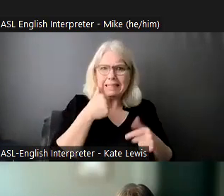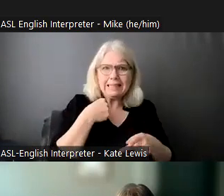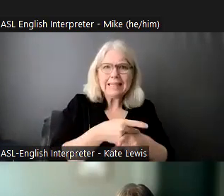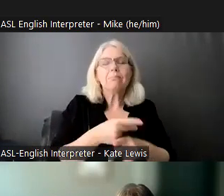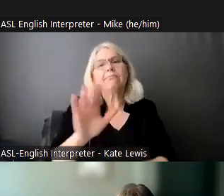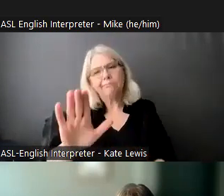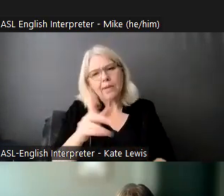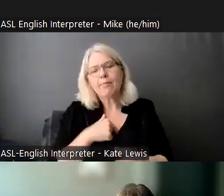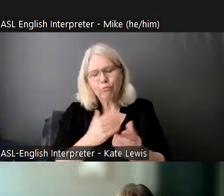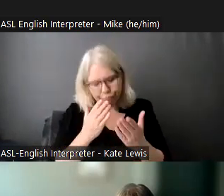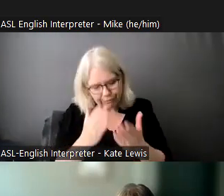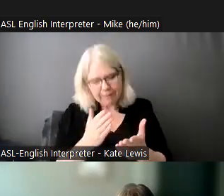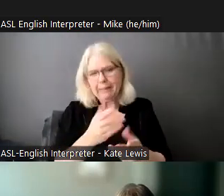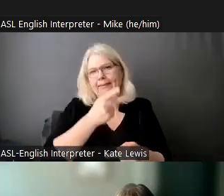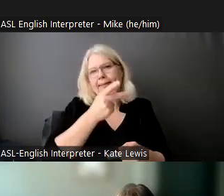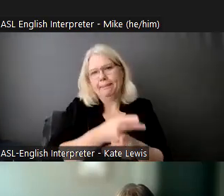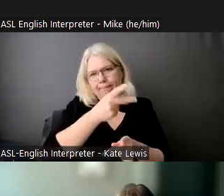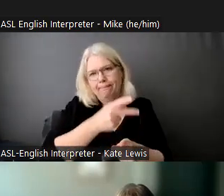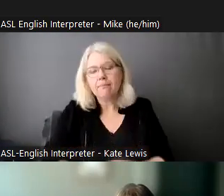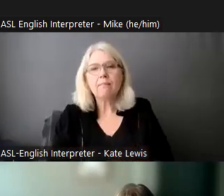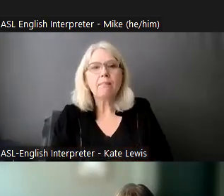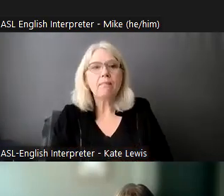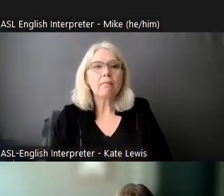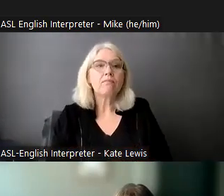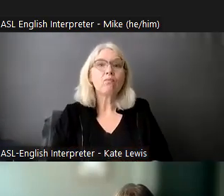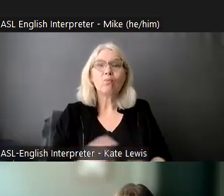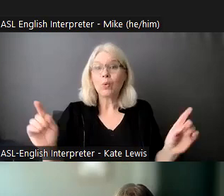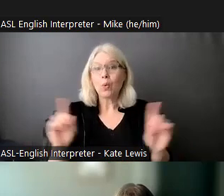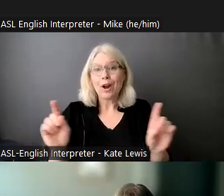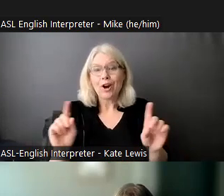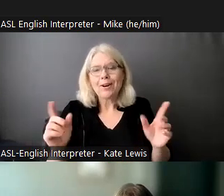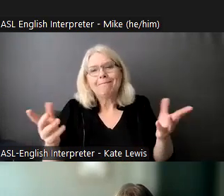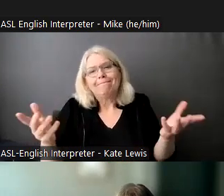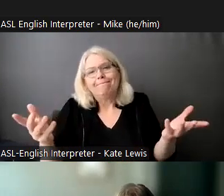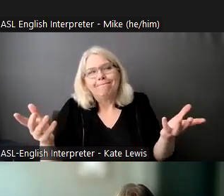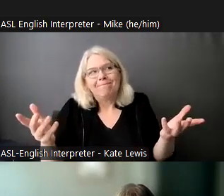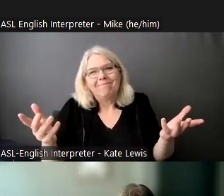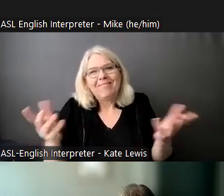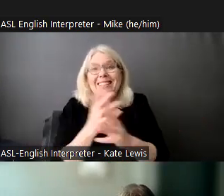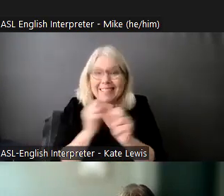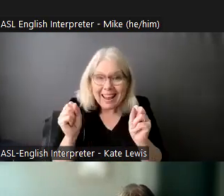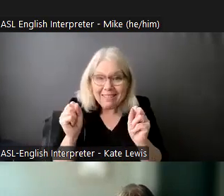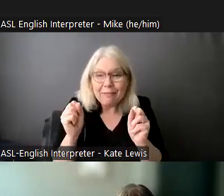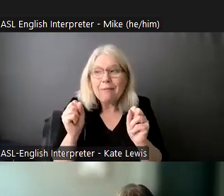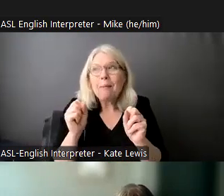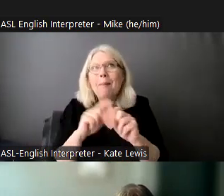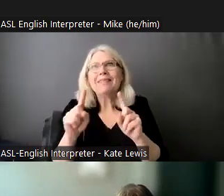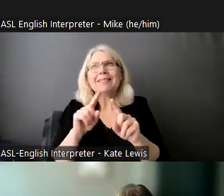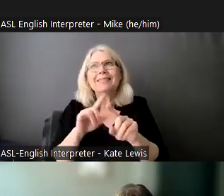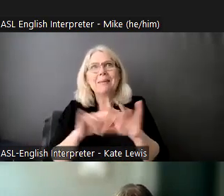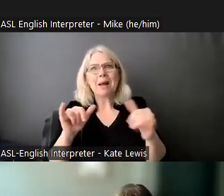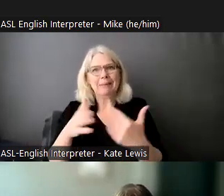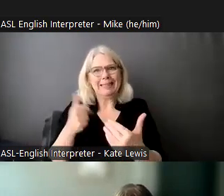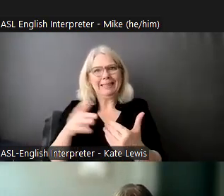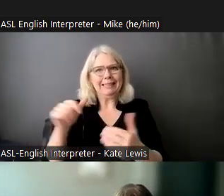it in a safe but accessible place. So maybe on your fridge isn't the best bet, but keeping it with other medical documents or,